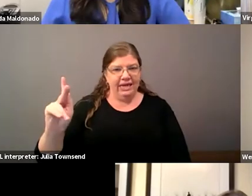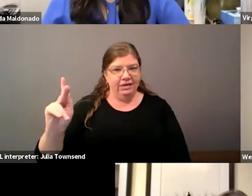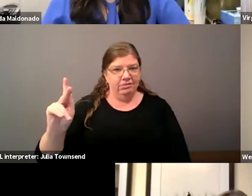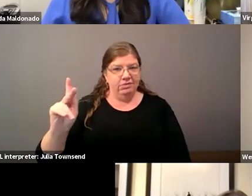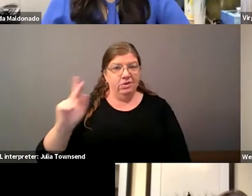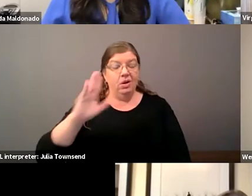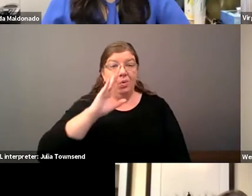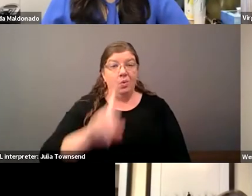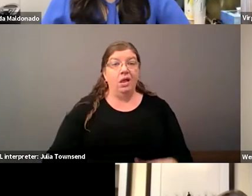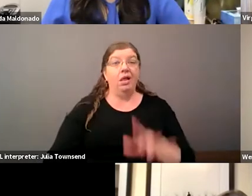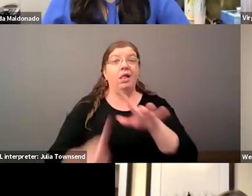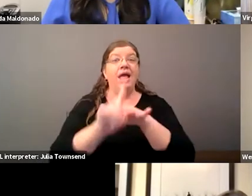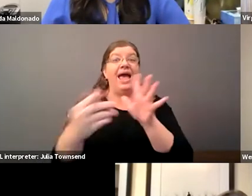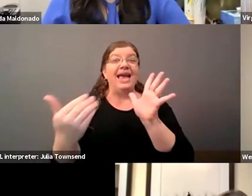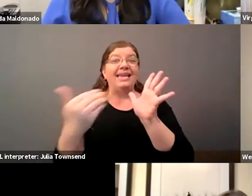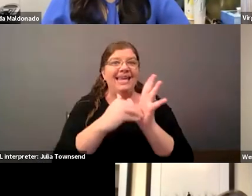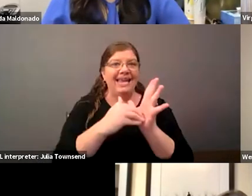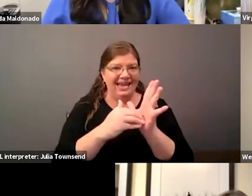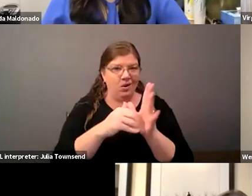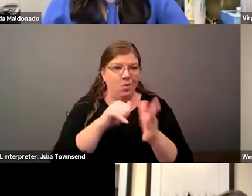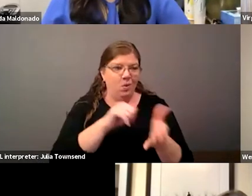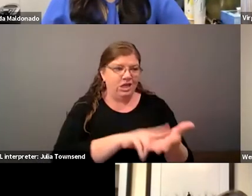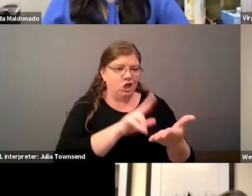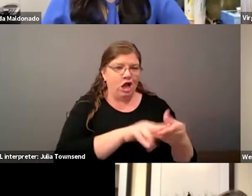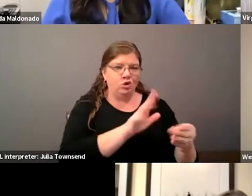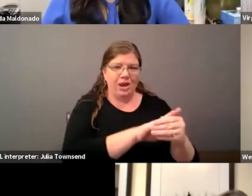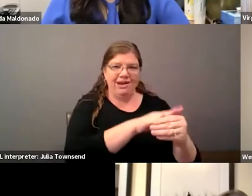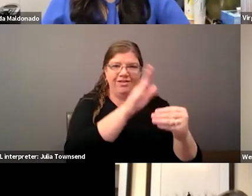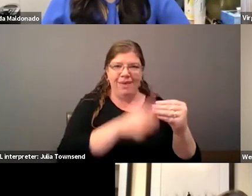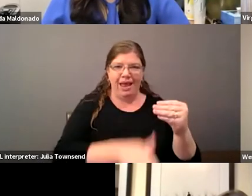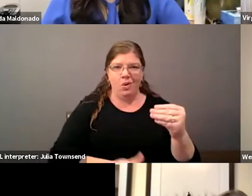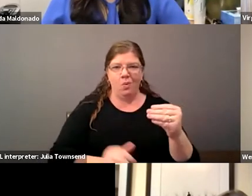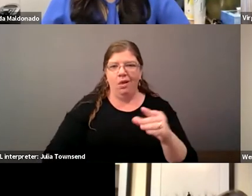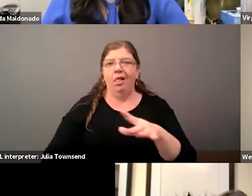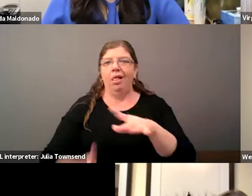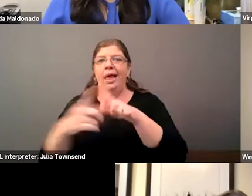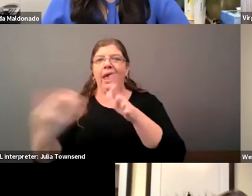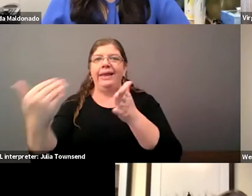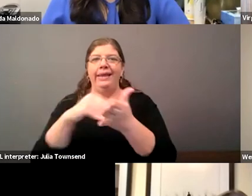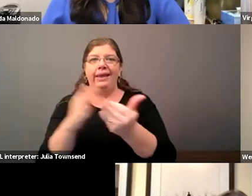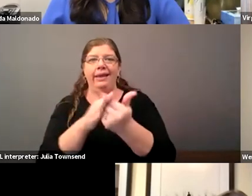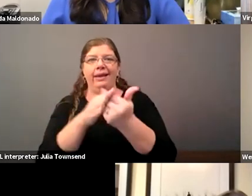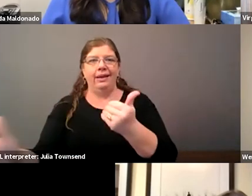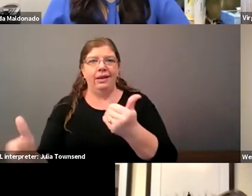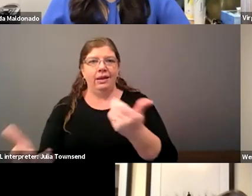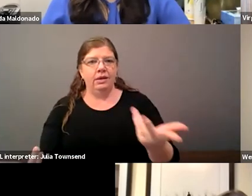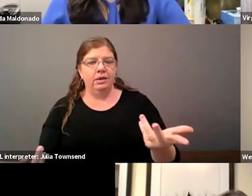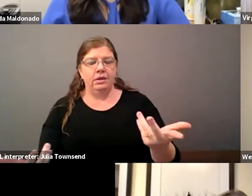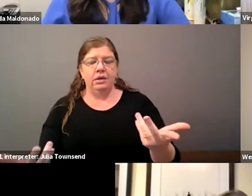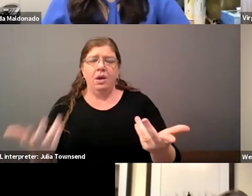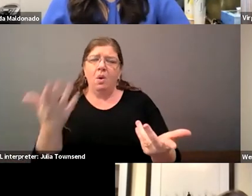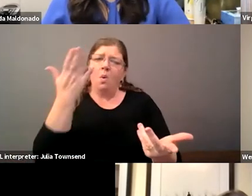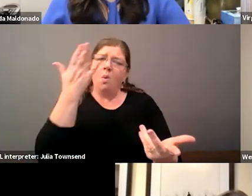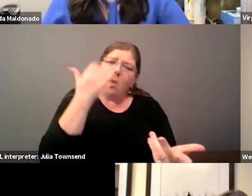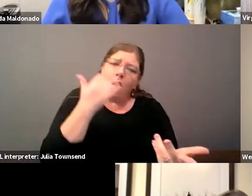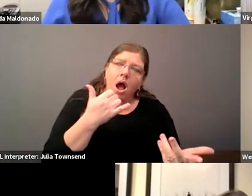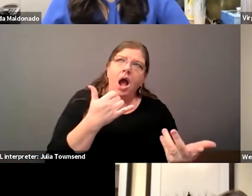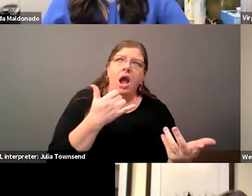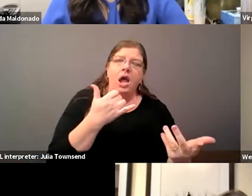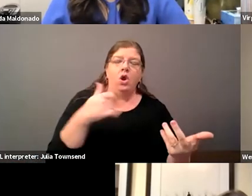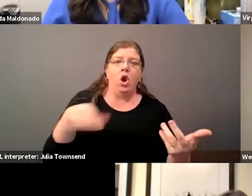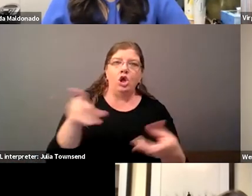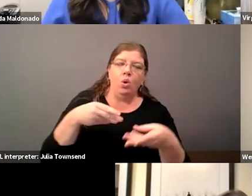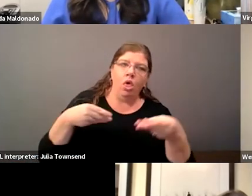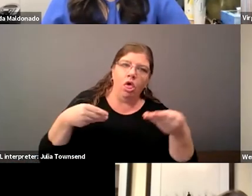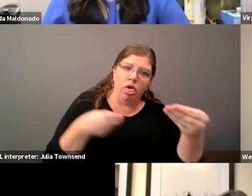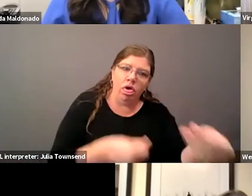come up again when this contract expires won't it why on earth are you spending this kind of